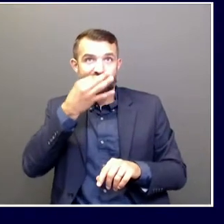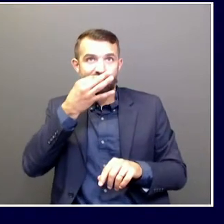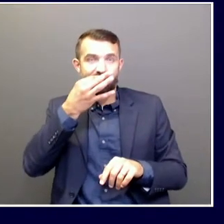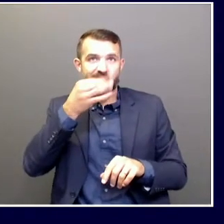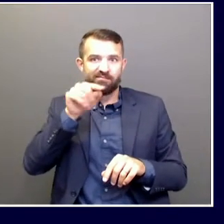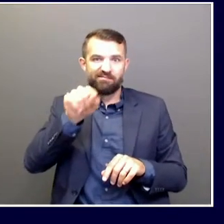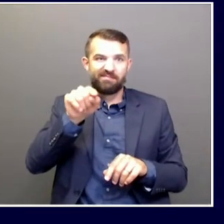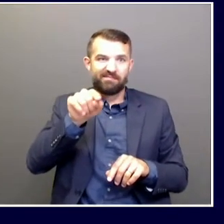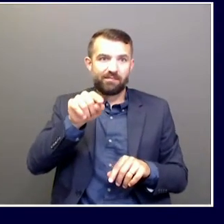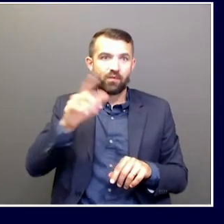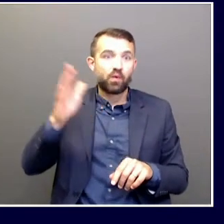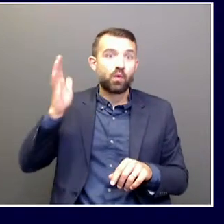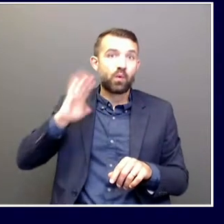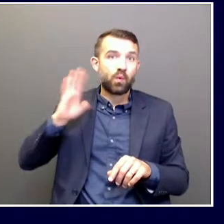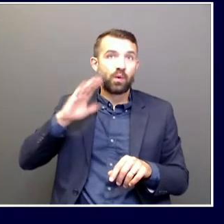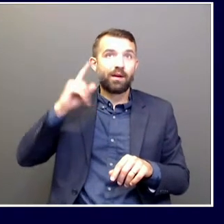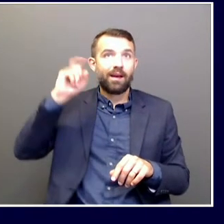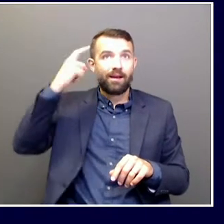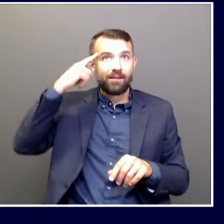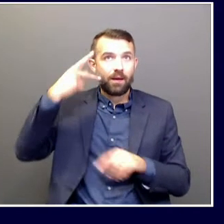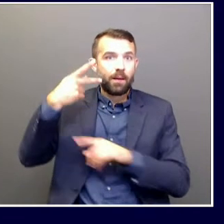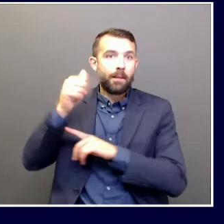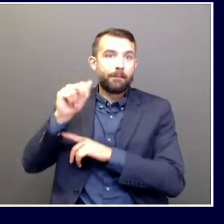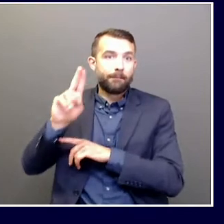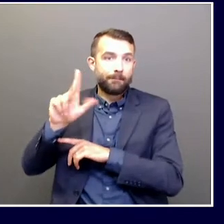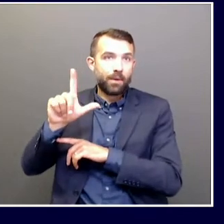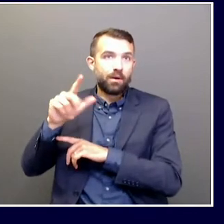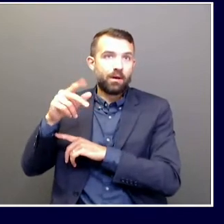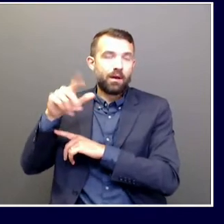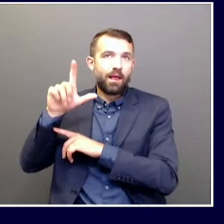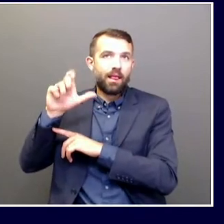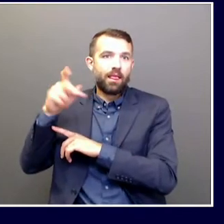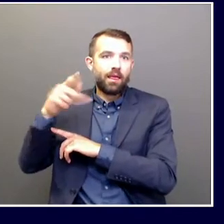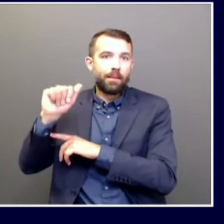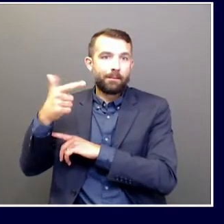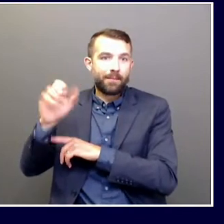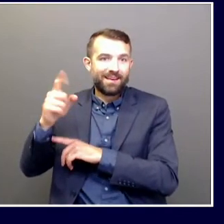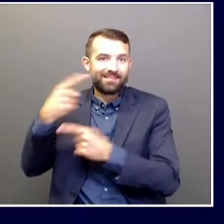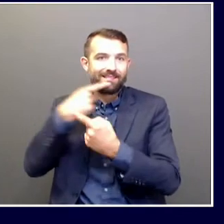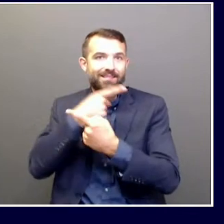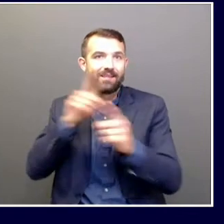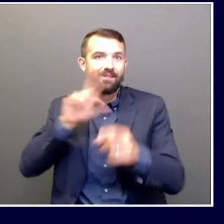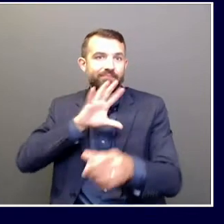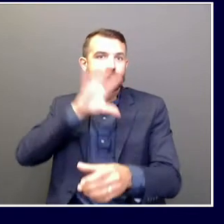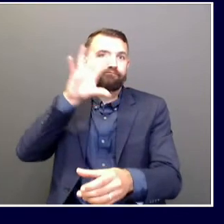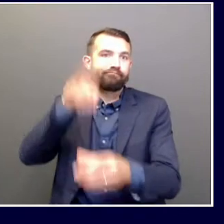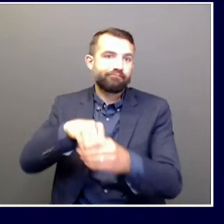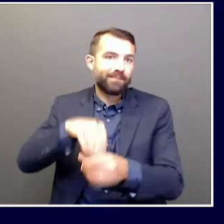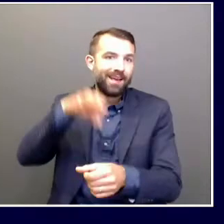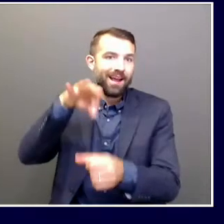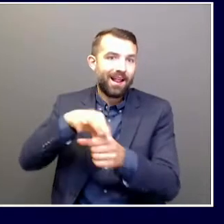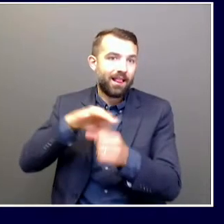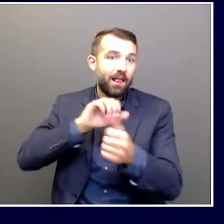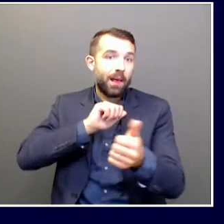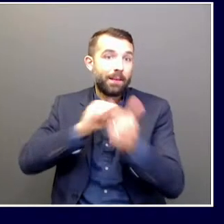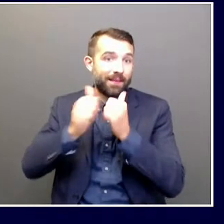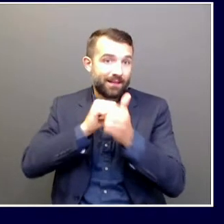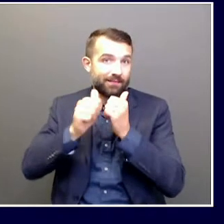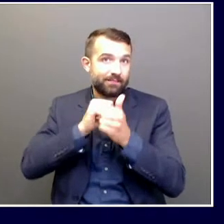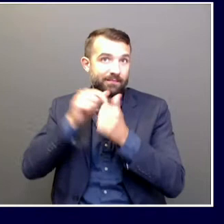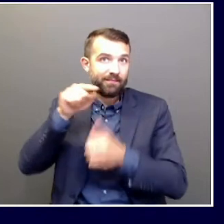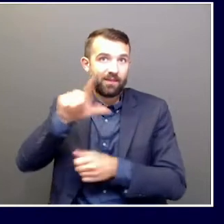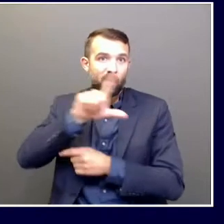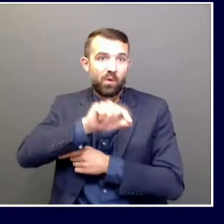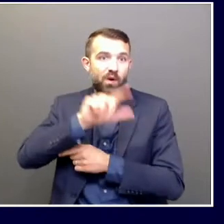is running in 2022. I apologize if I hadn't heard anything from your camp yet, but is it your intention to seek